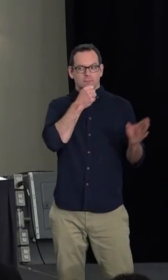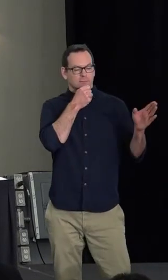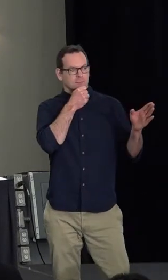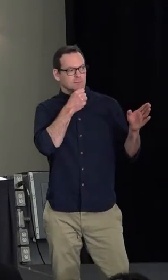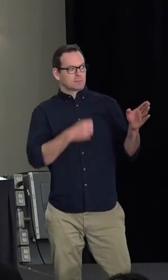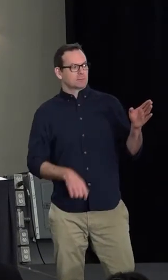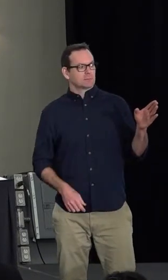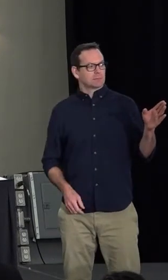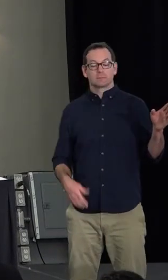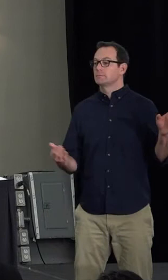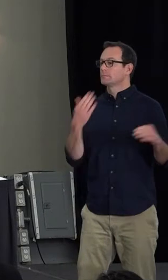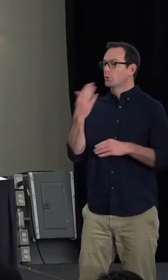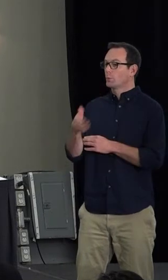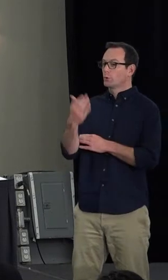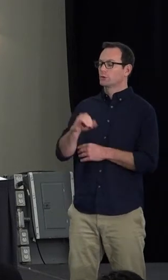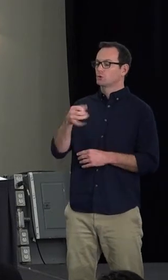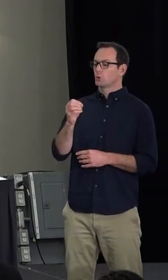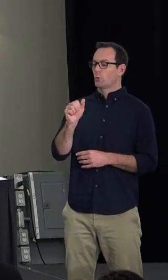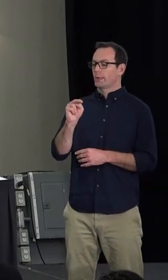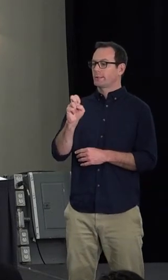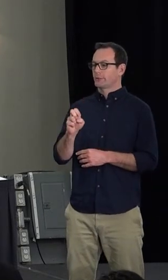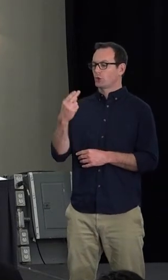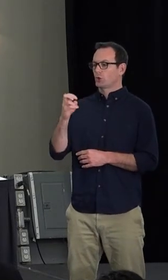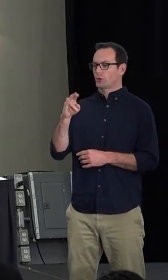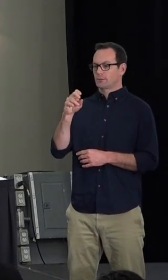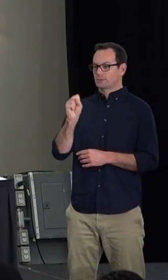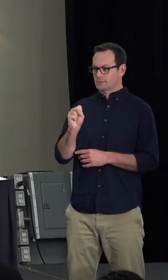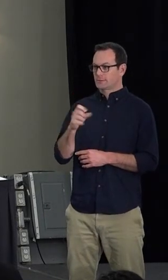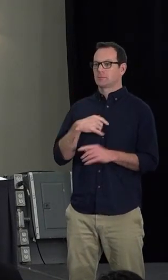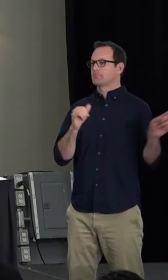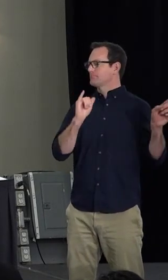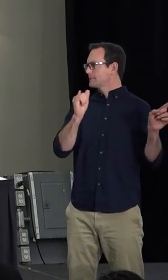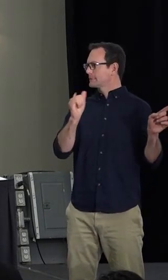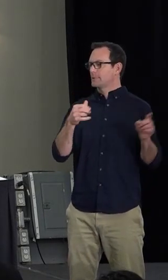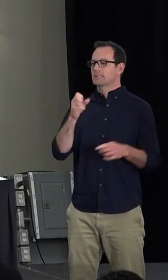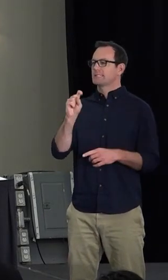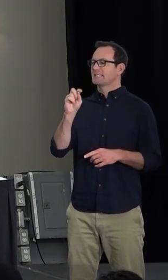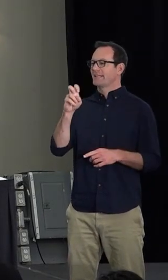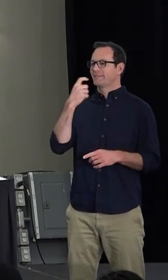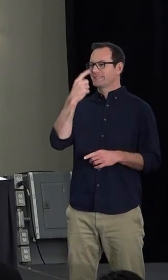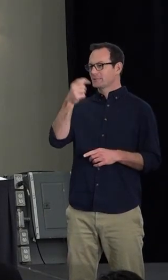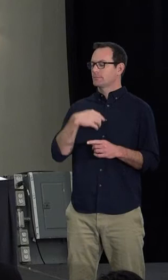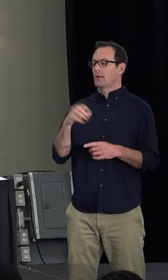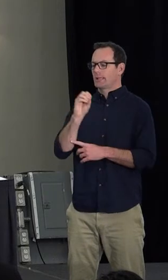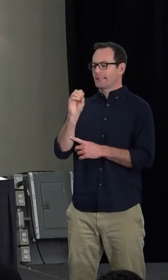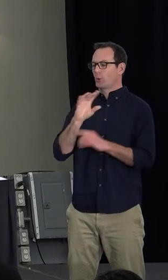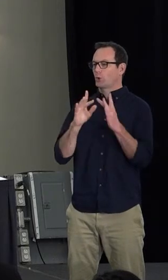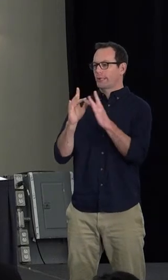Good morning. My name is Joanne Hearns. Like Steve Manis, I'm with the Ontario Network of Injured